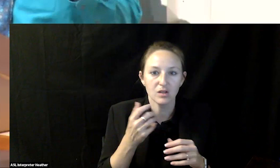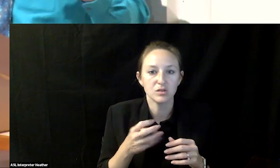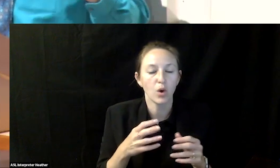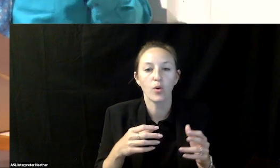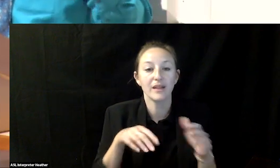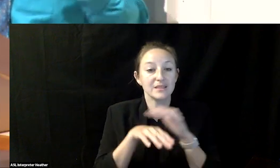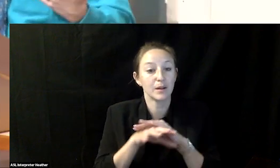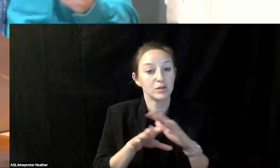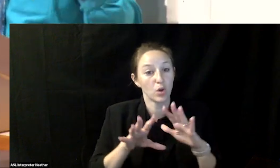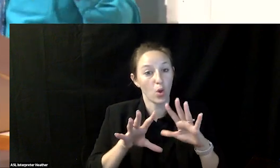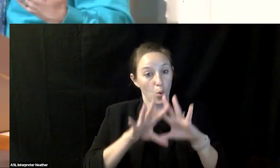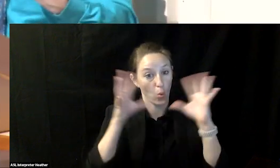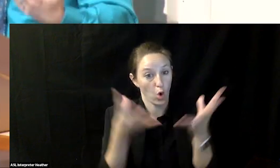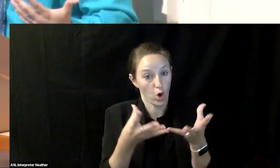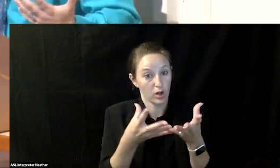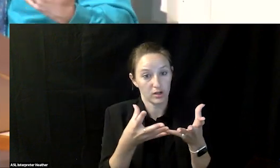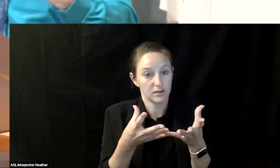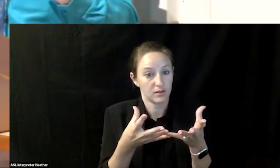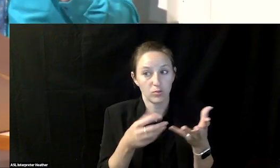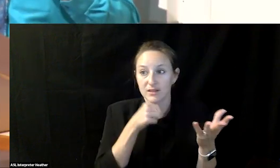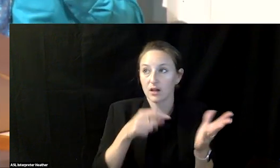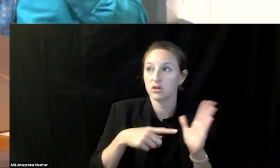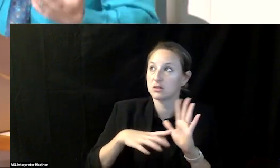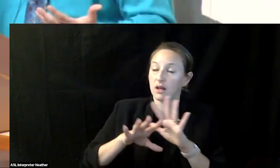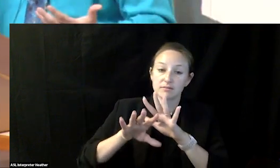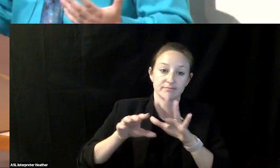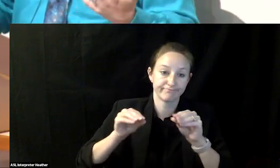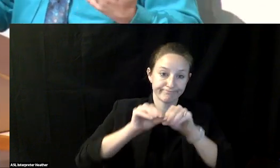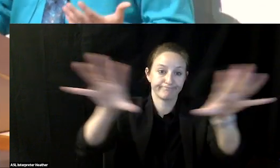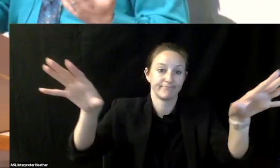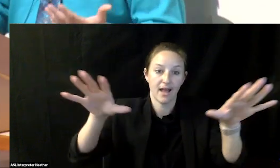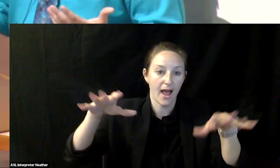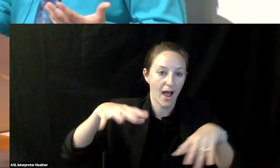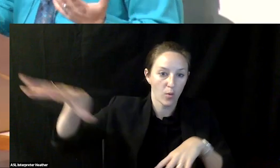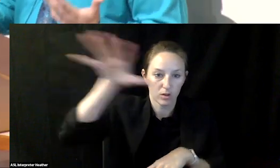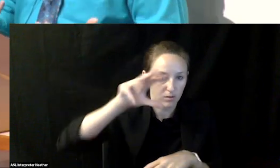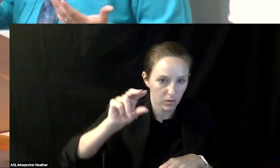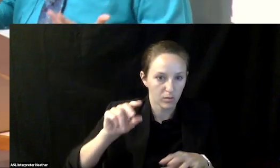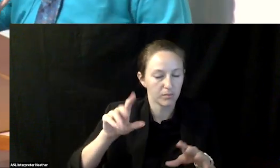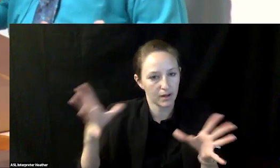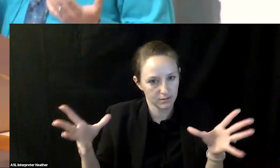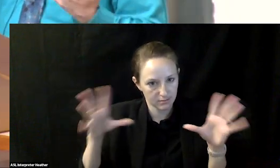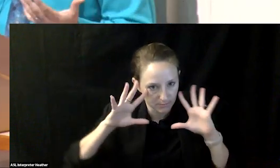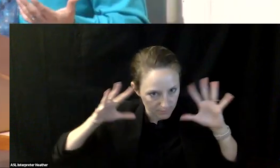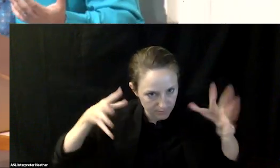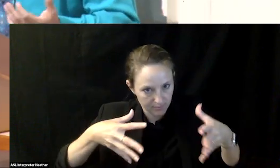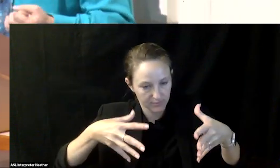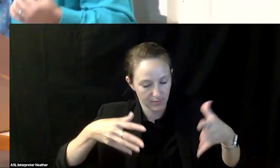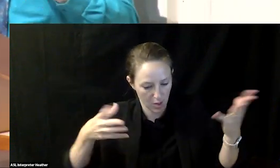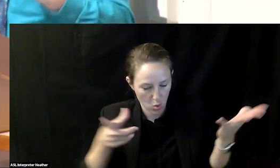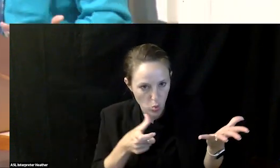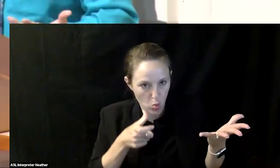outward. It was authentically representing community members with disabilities at Harvard doing their